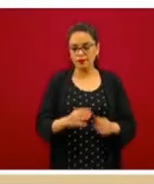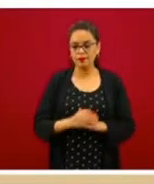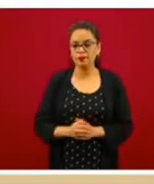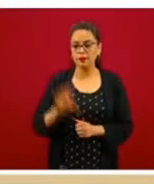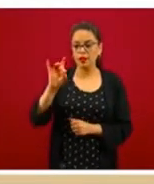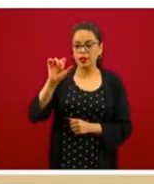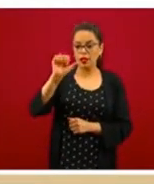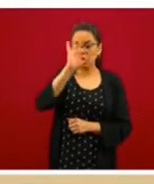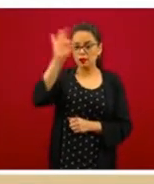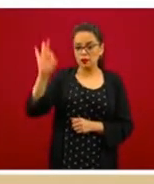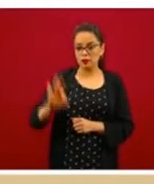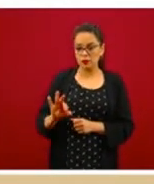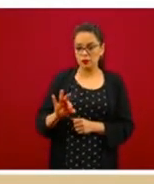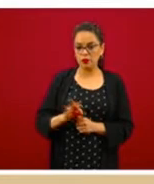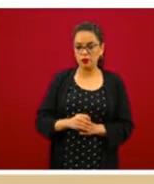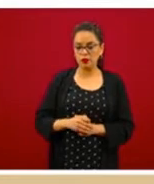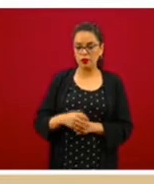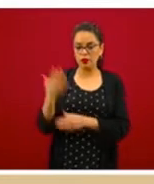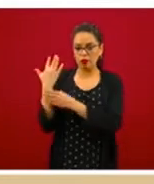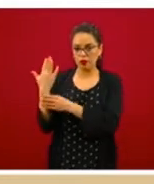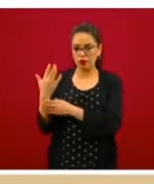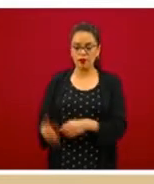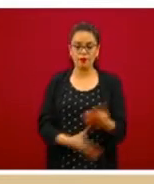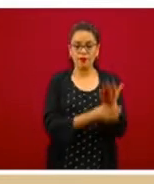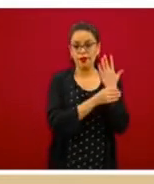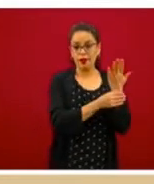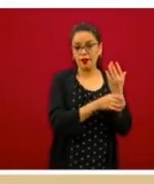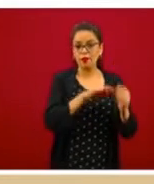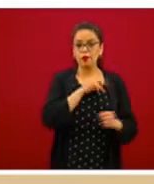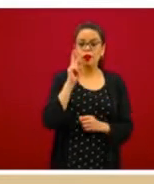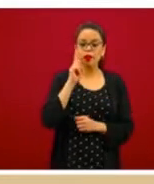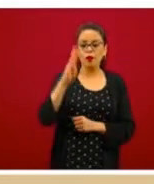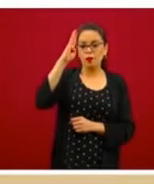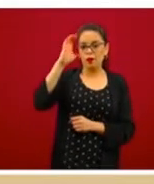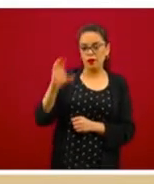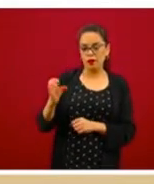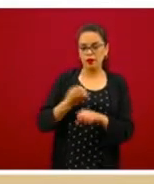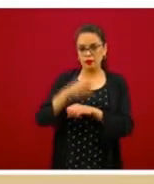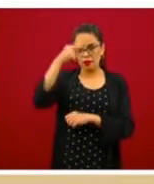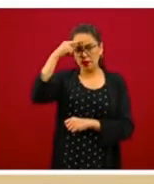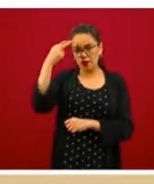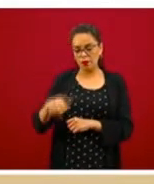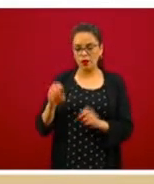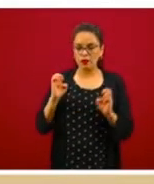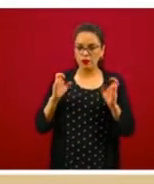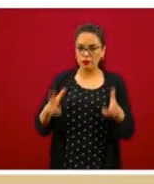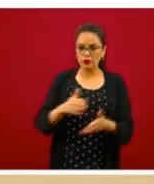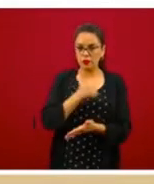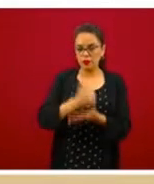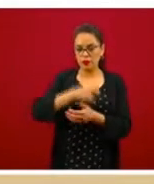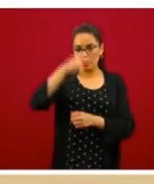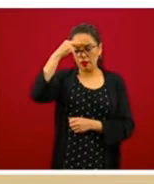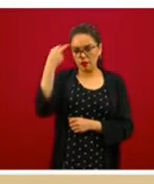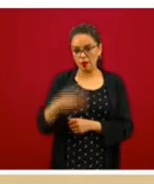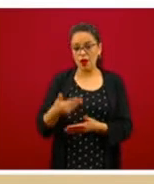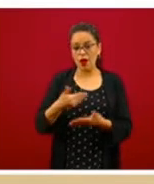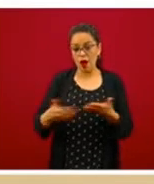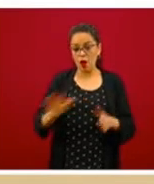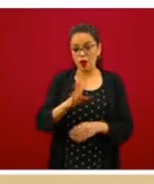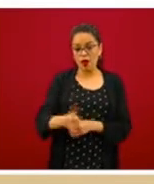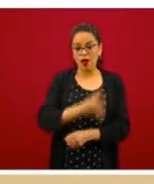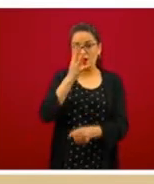the left side of the chart, we can see that there are some variations. Today we have 69% occupation in Mexico